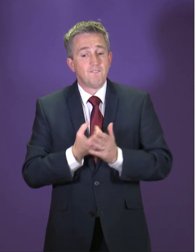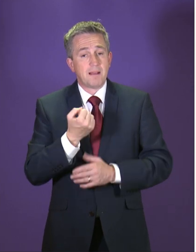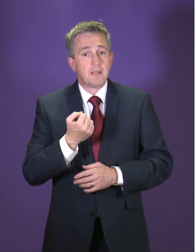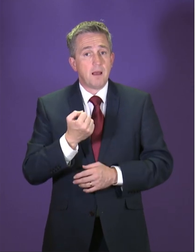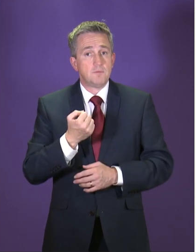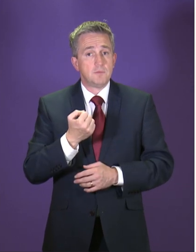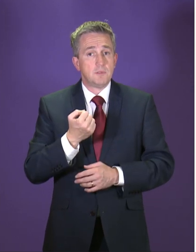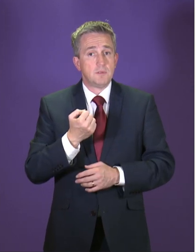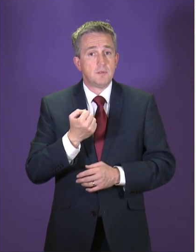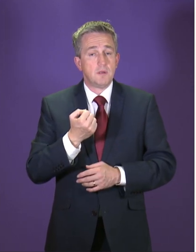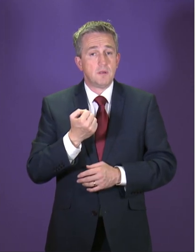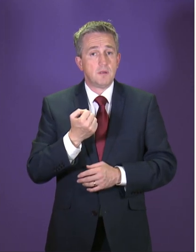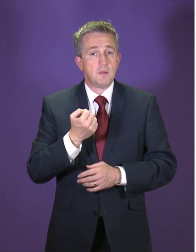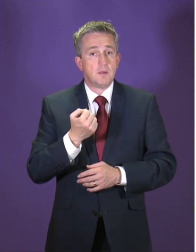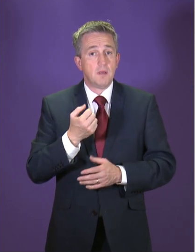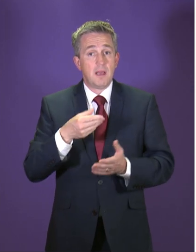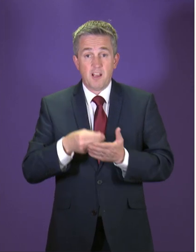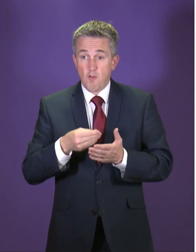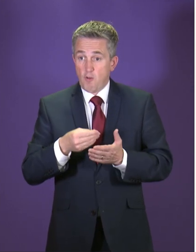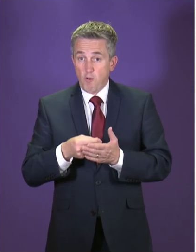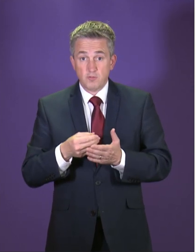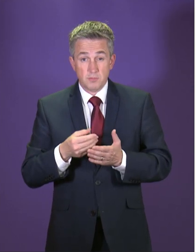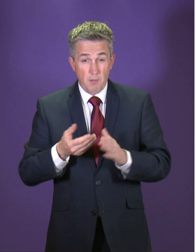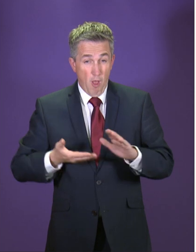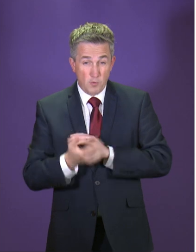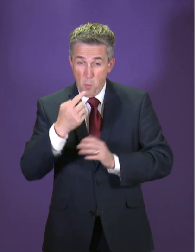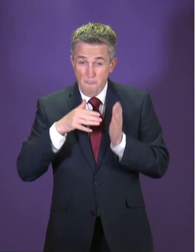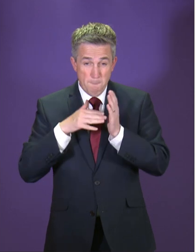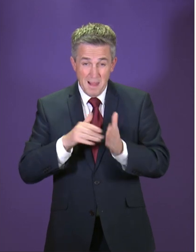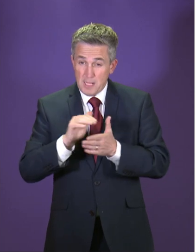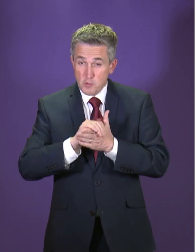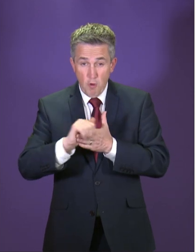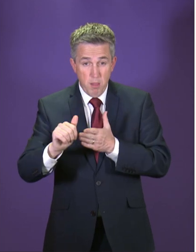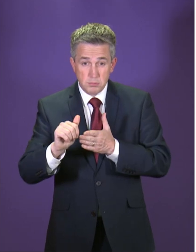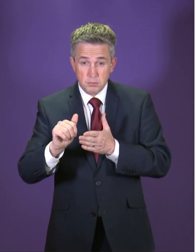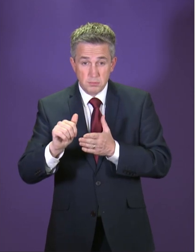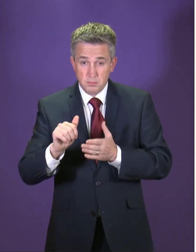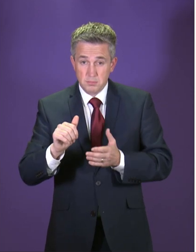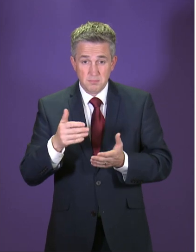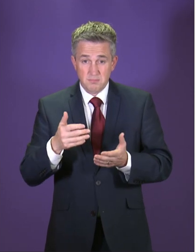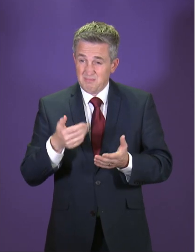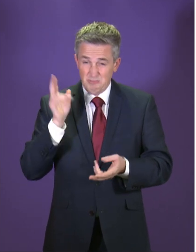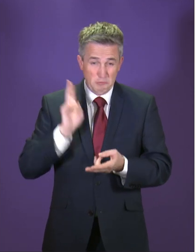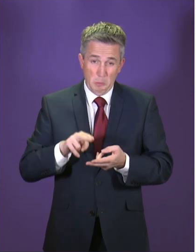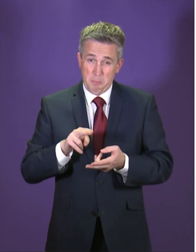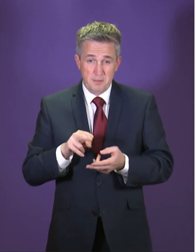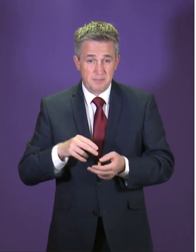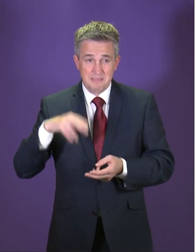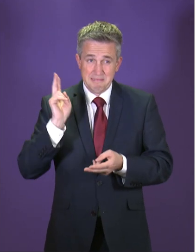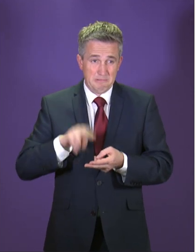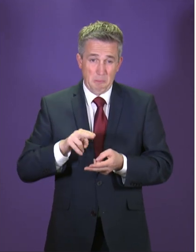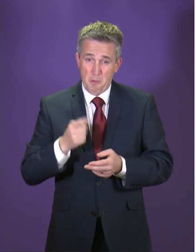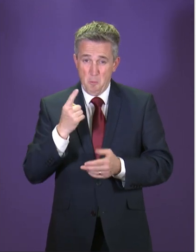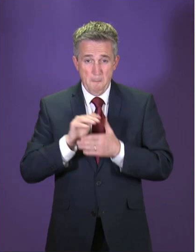event costs less than $1 million. So it's pretty cheap in terms of,